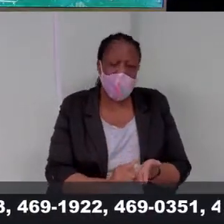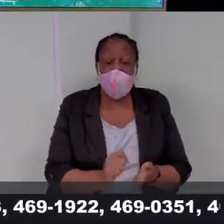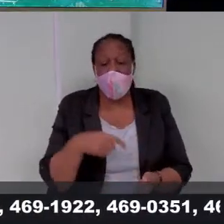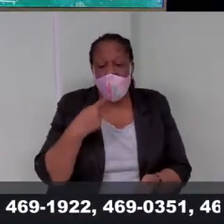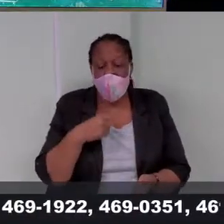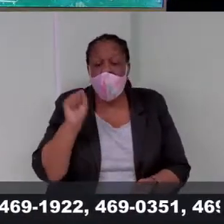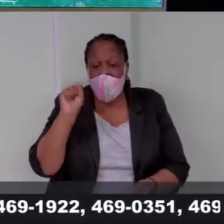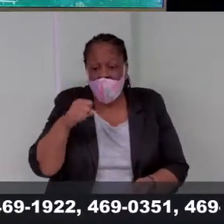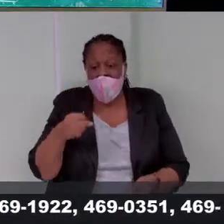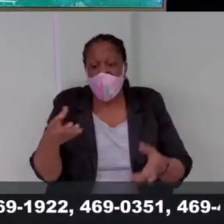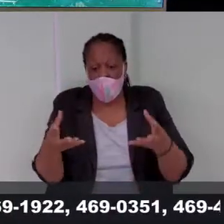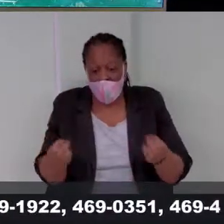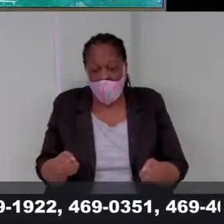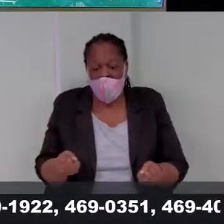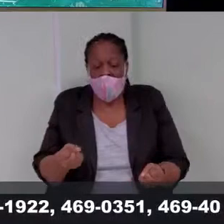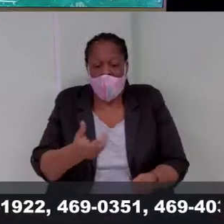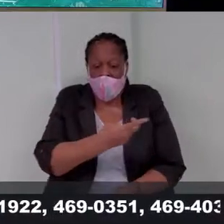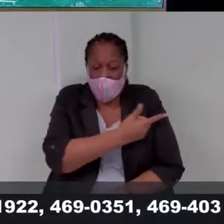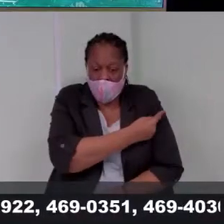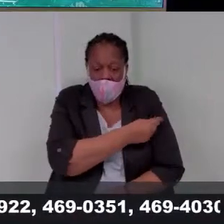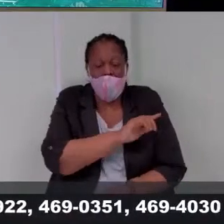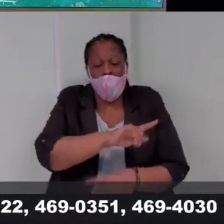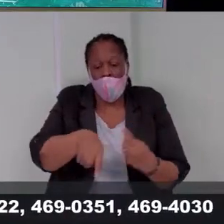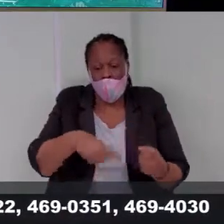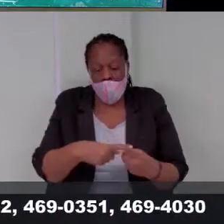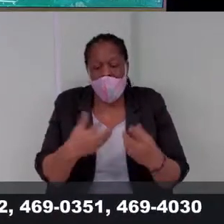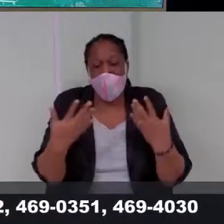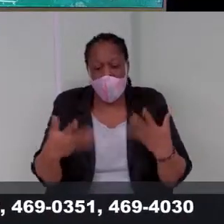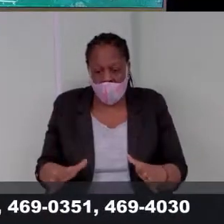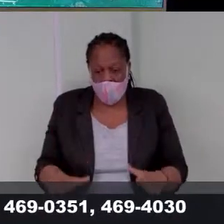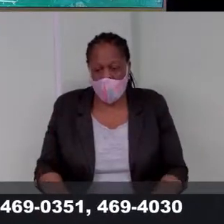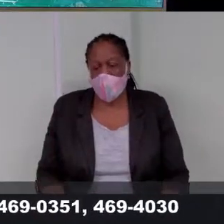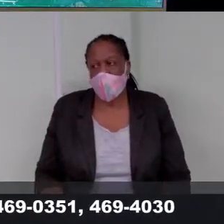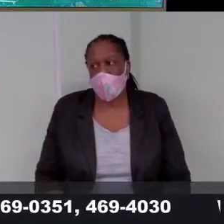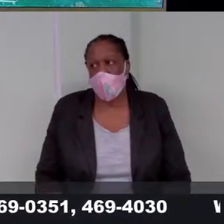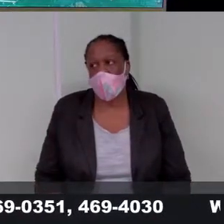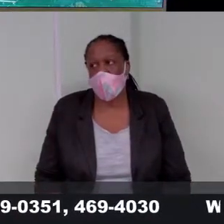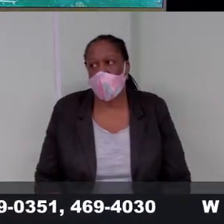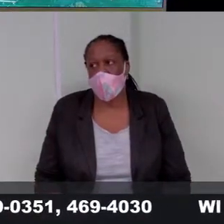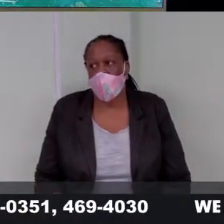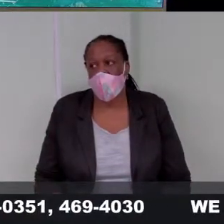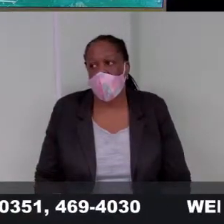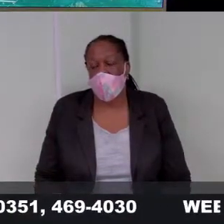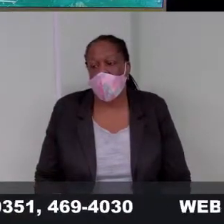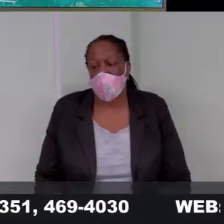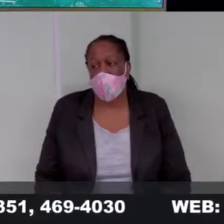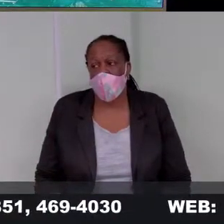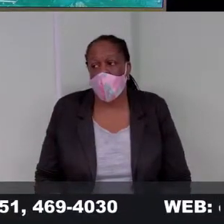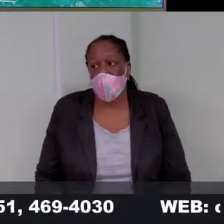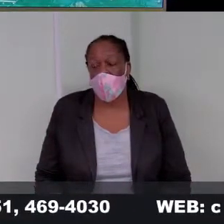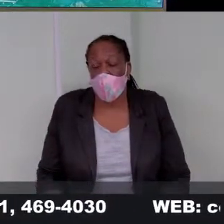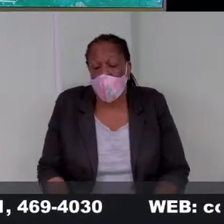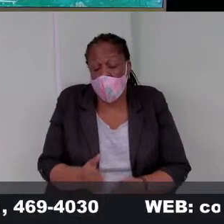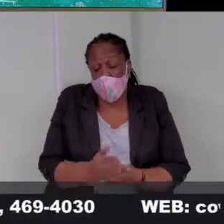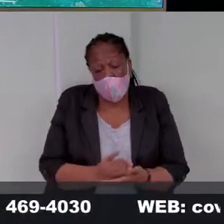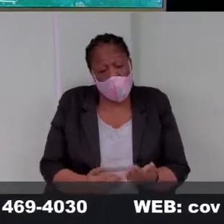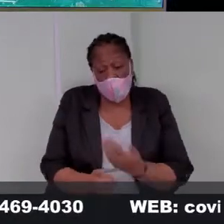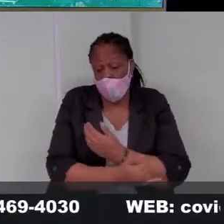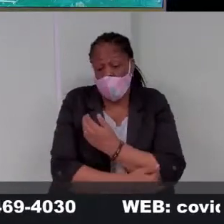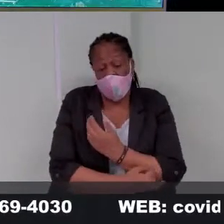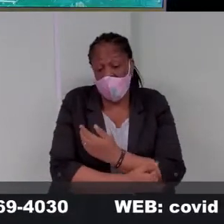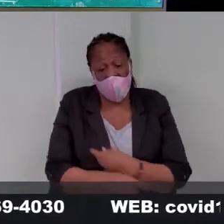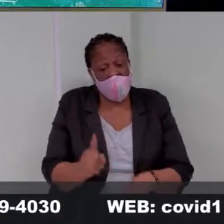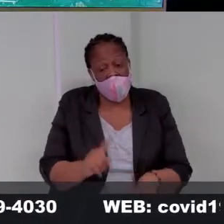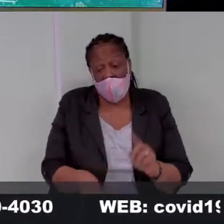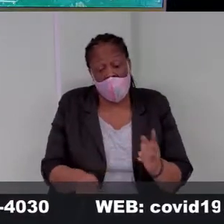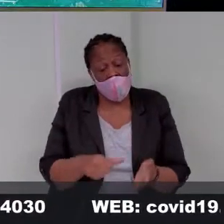COVID-19 facility, our COVAX facility. Now, it's not every country that would be able to pay. And so in this grouping, there are some persons who